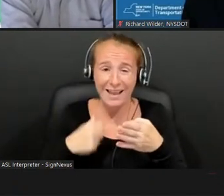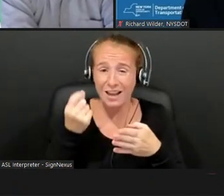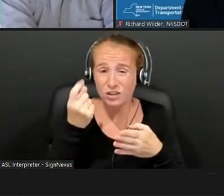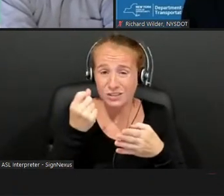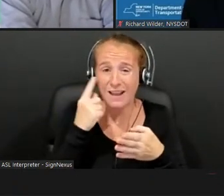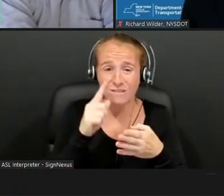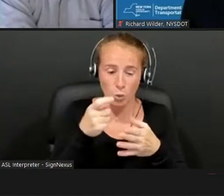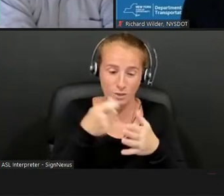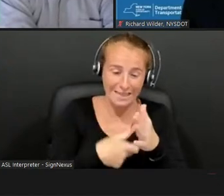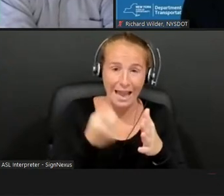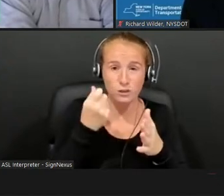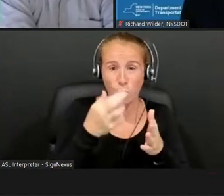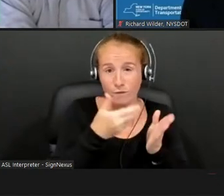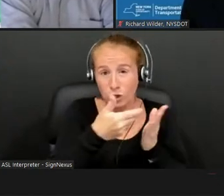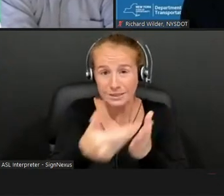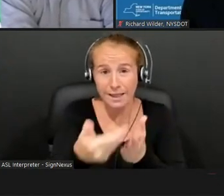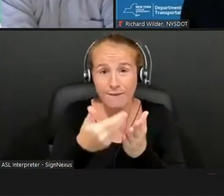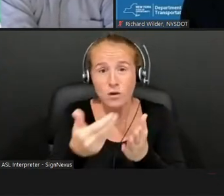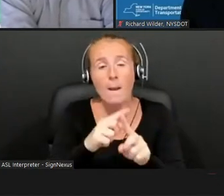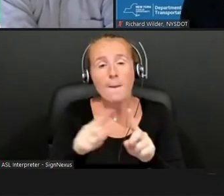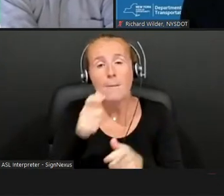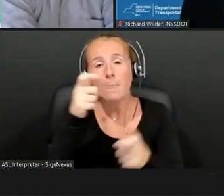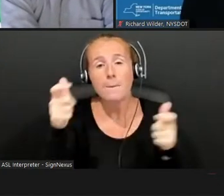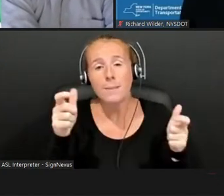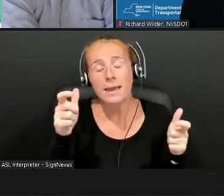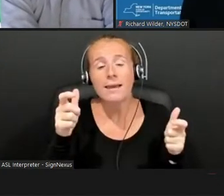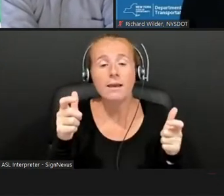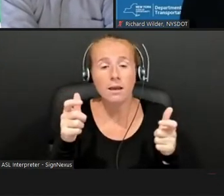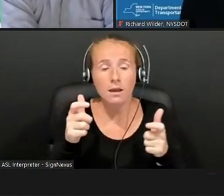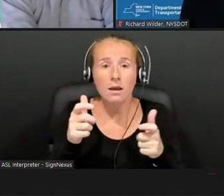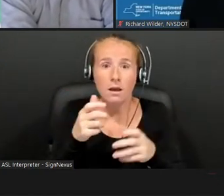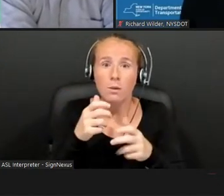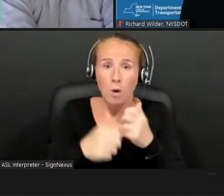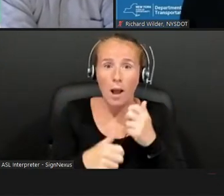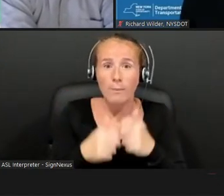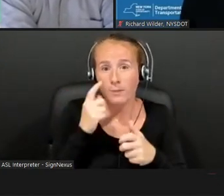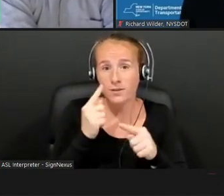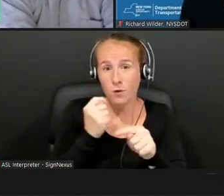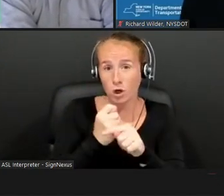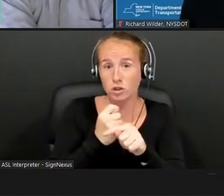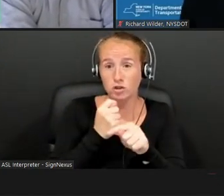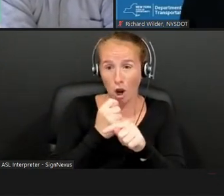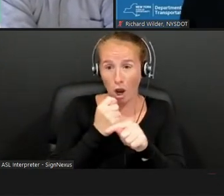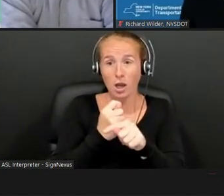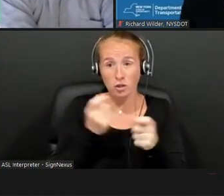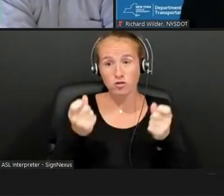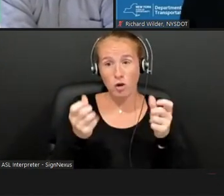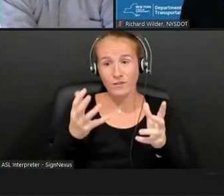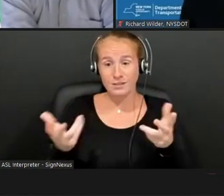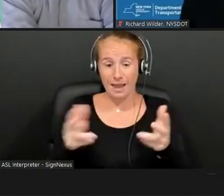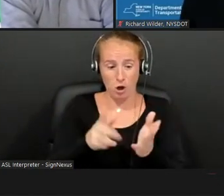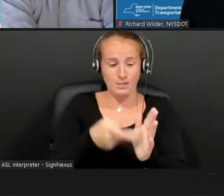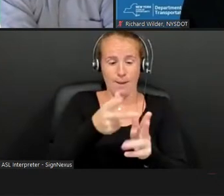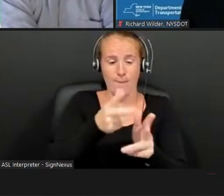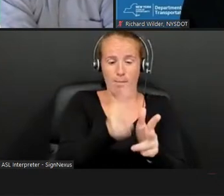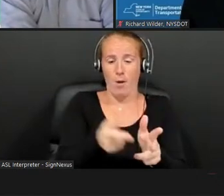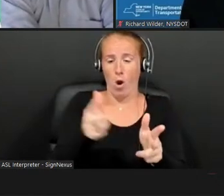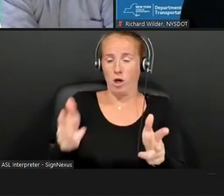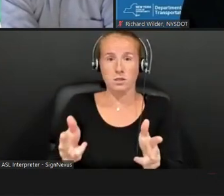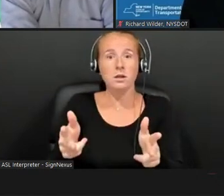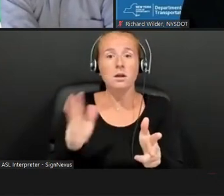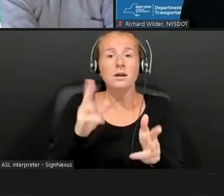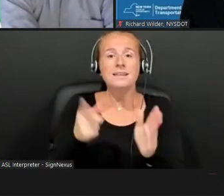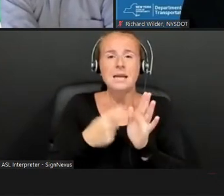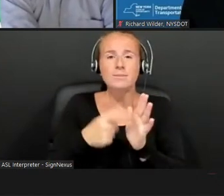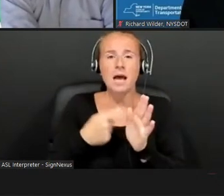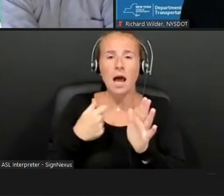the major culprits of congested are truck drivers that are double parked and are taking sometimes one lane on